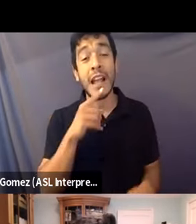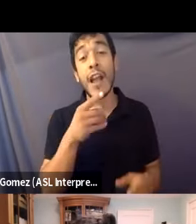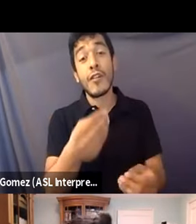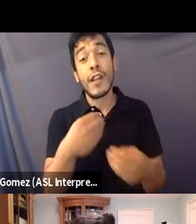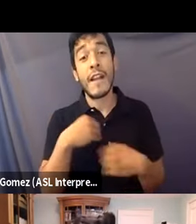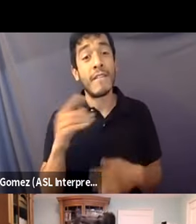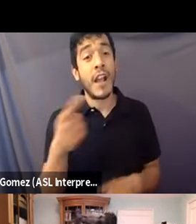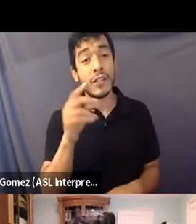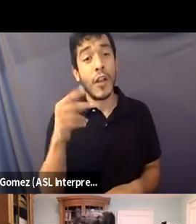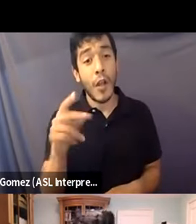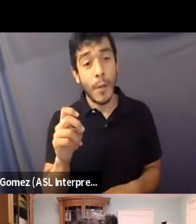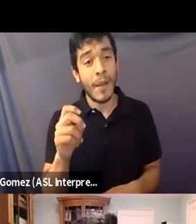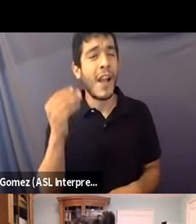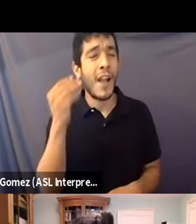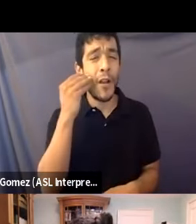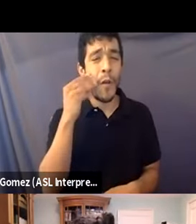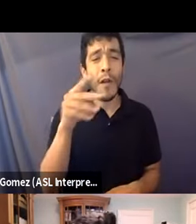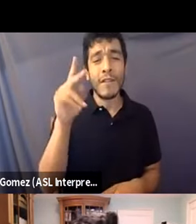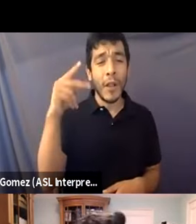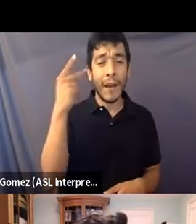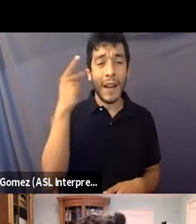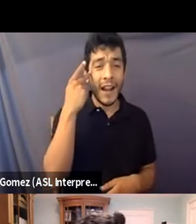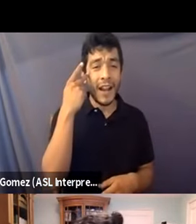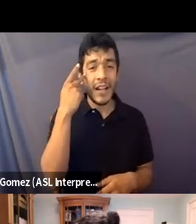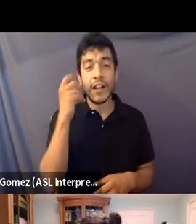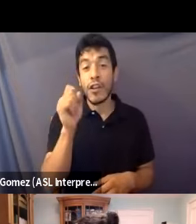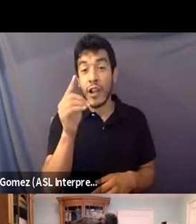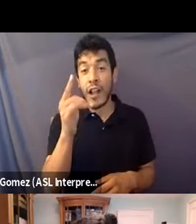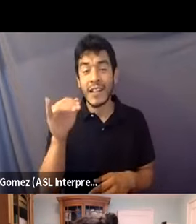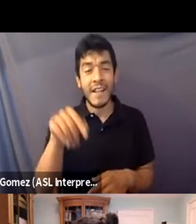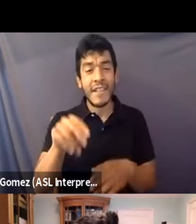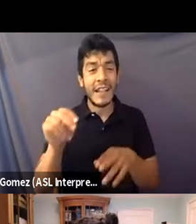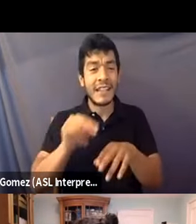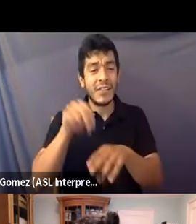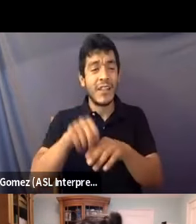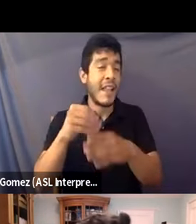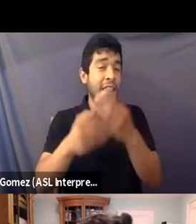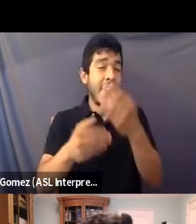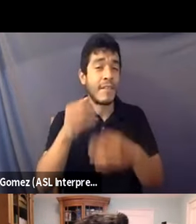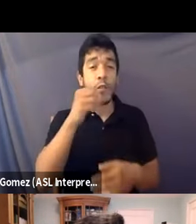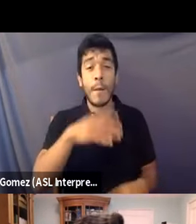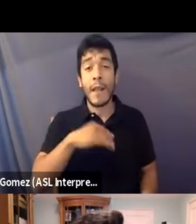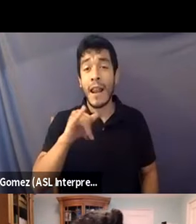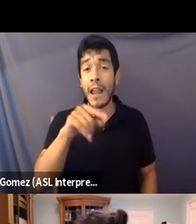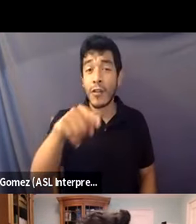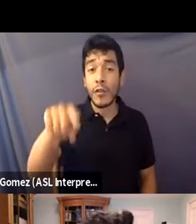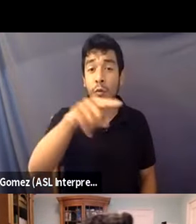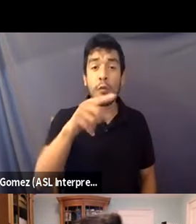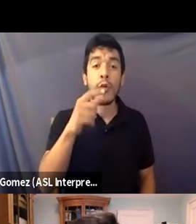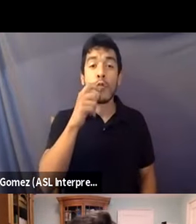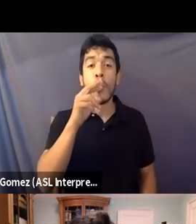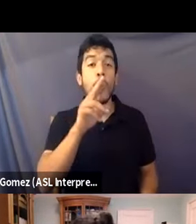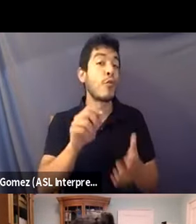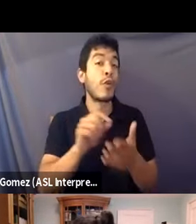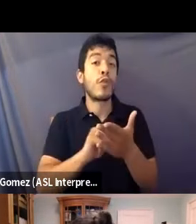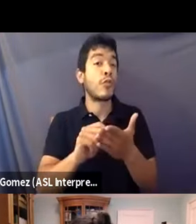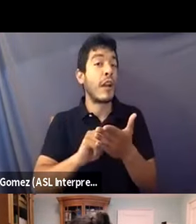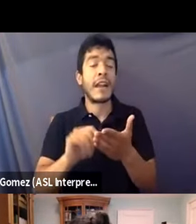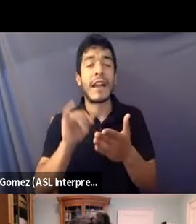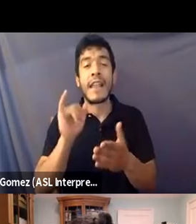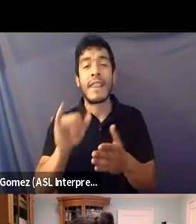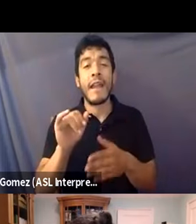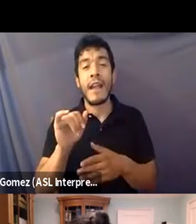political strategy of this nation is in the hands of women like you who are rewriting the blueprint and,